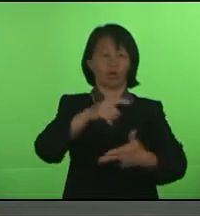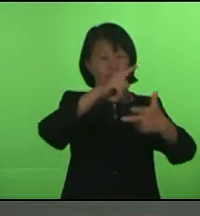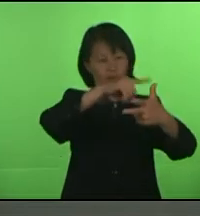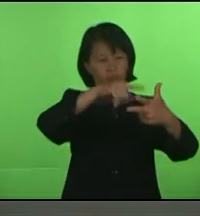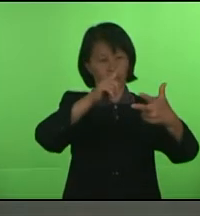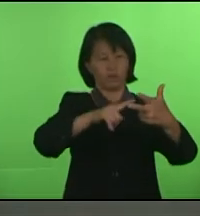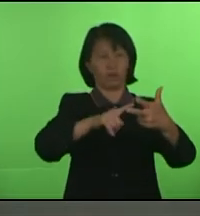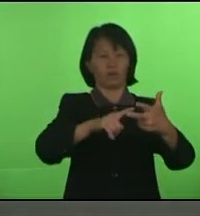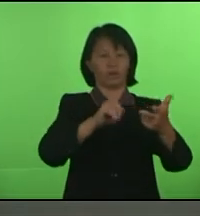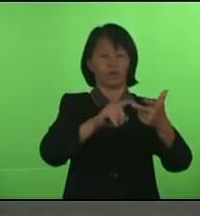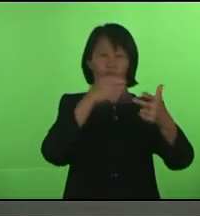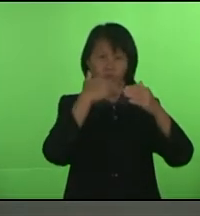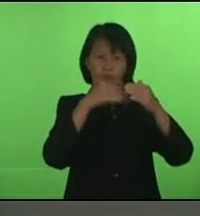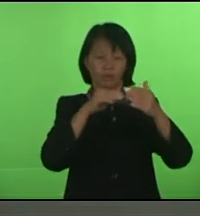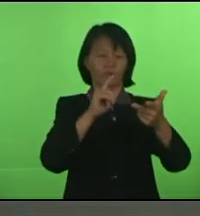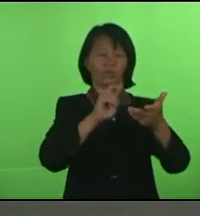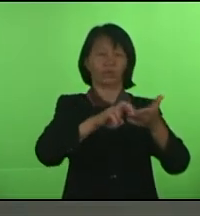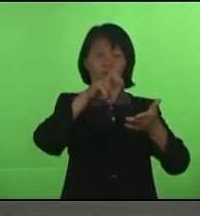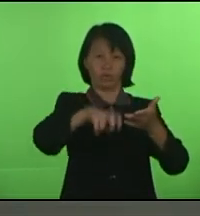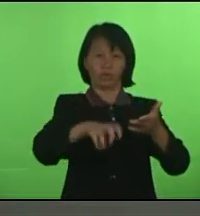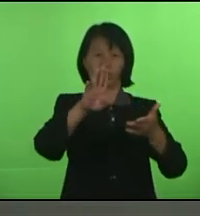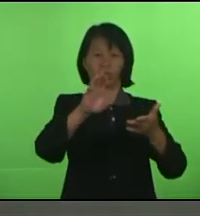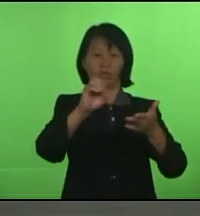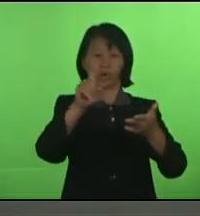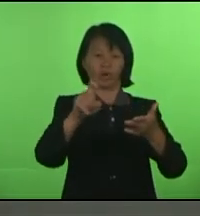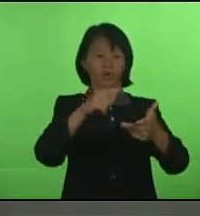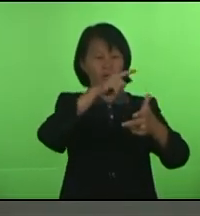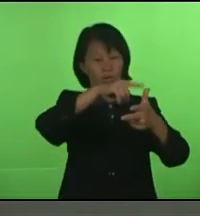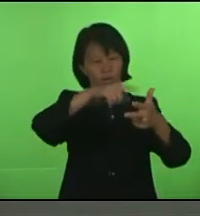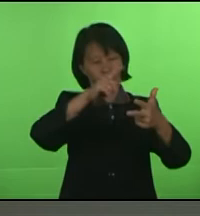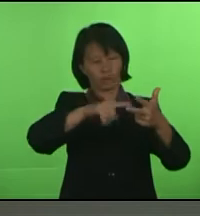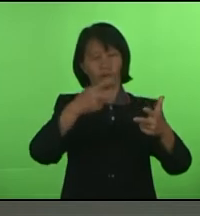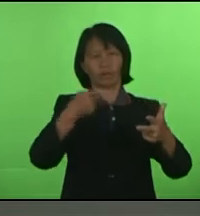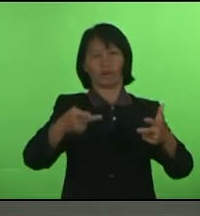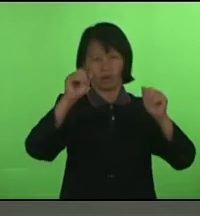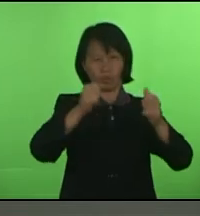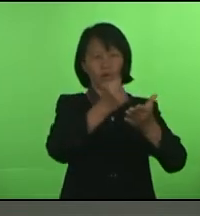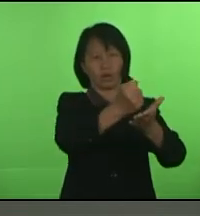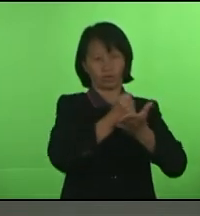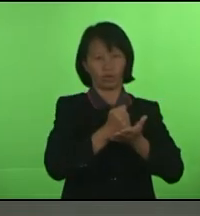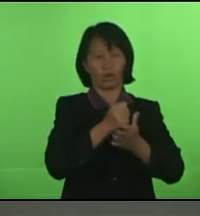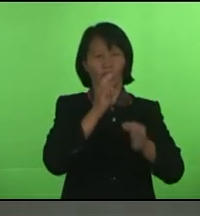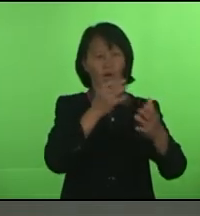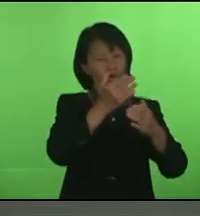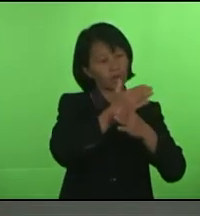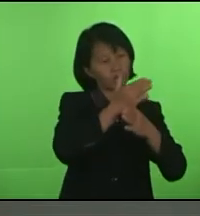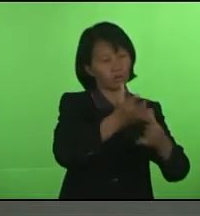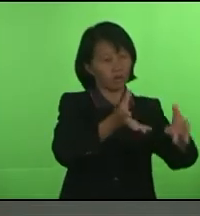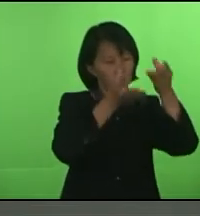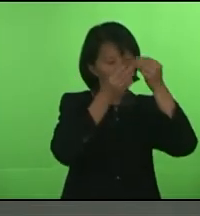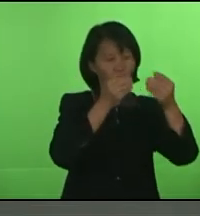3 among several, just 3 of the tools you can use to help you if you want to